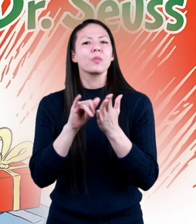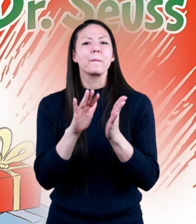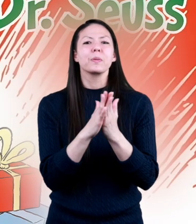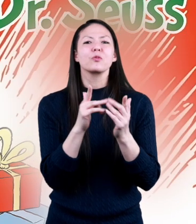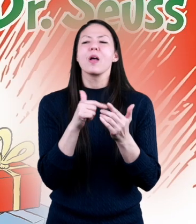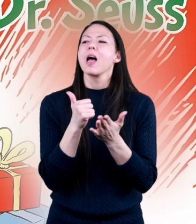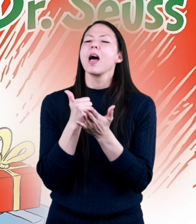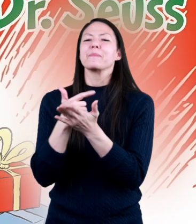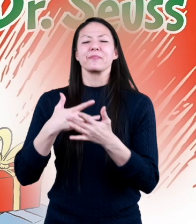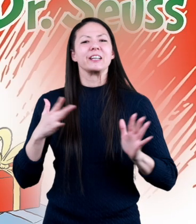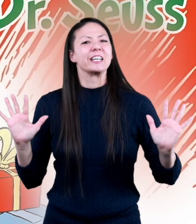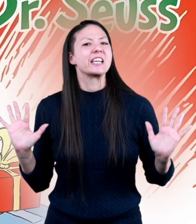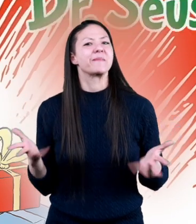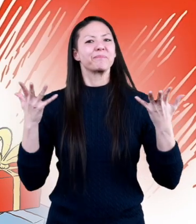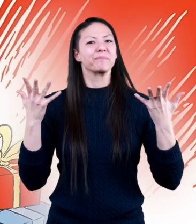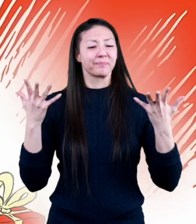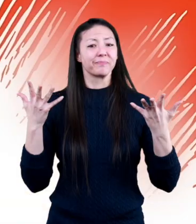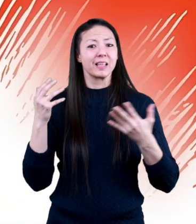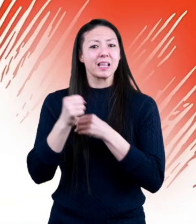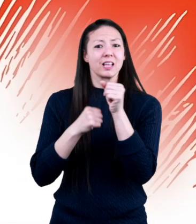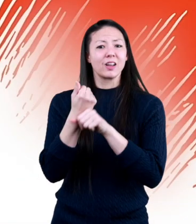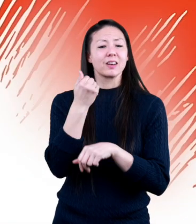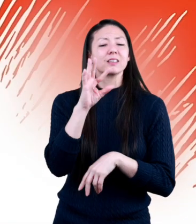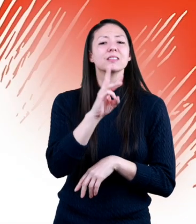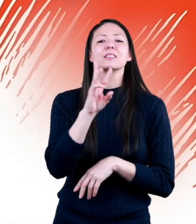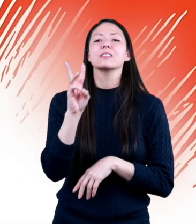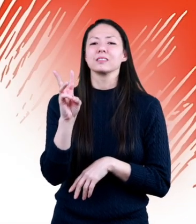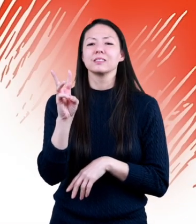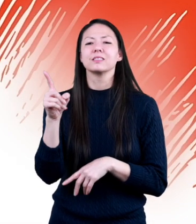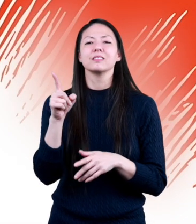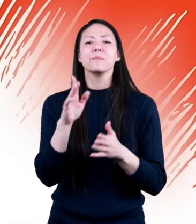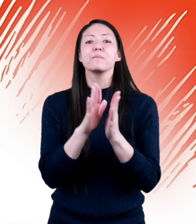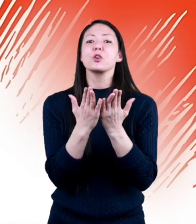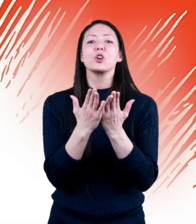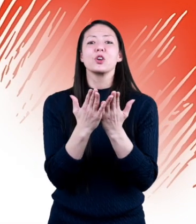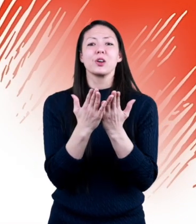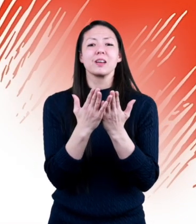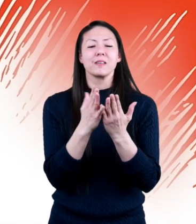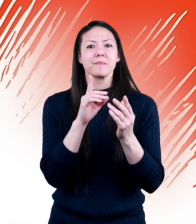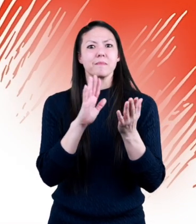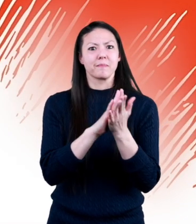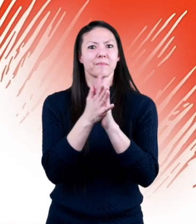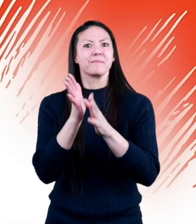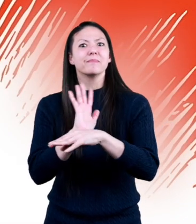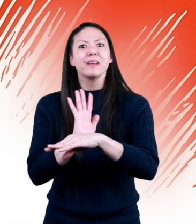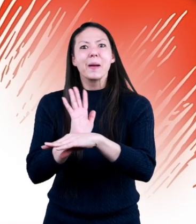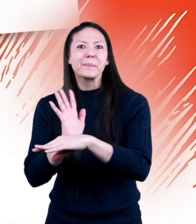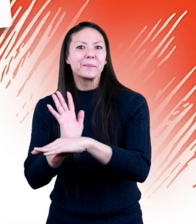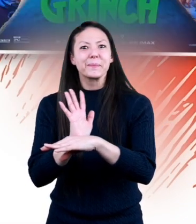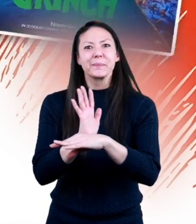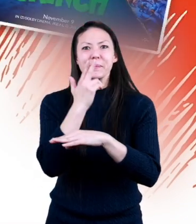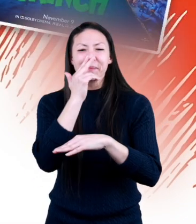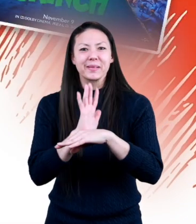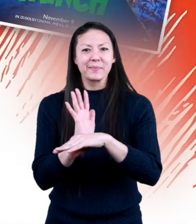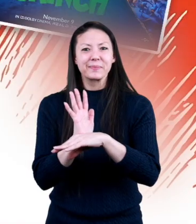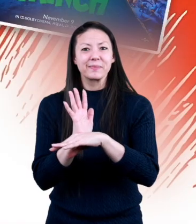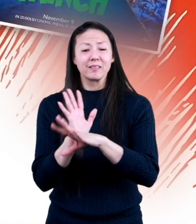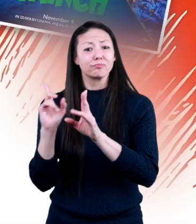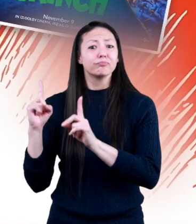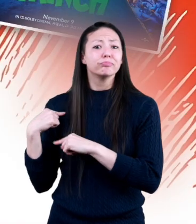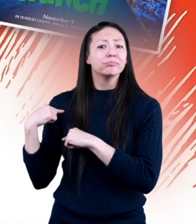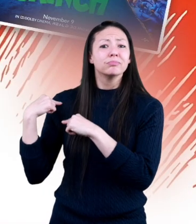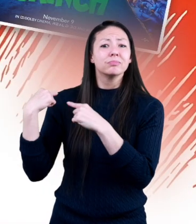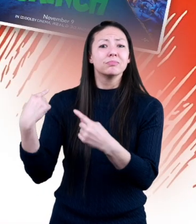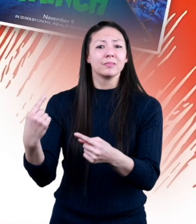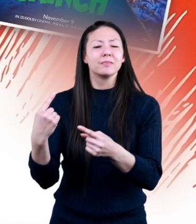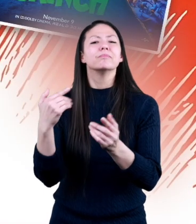book to help him do that. In 1966, that book was made into an animated movie. It has